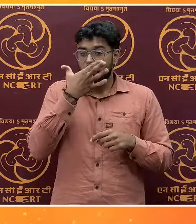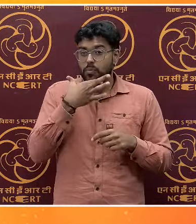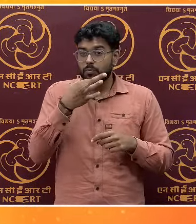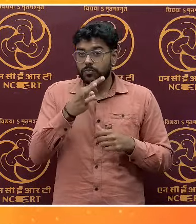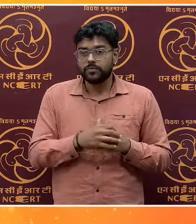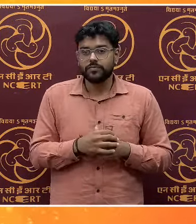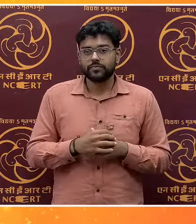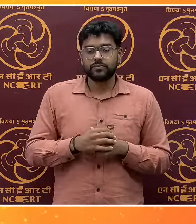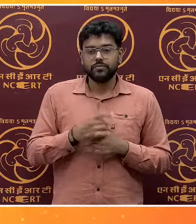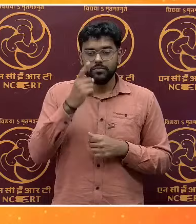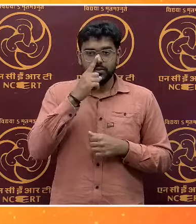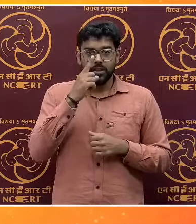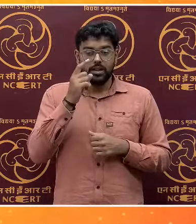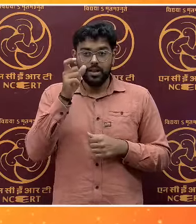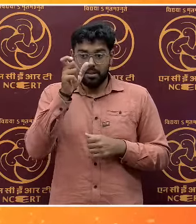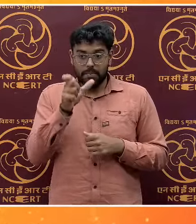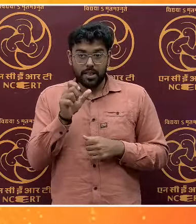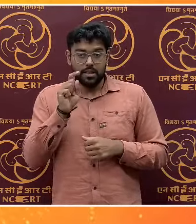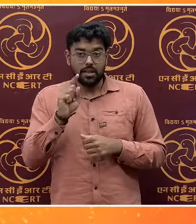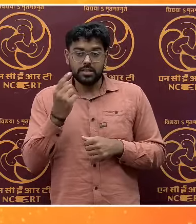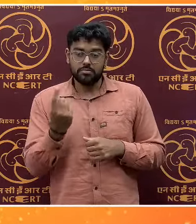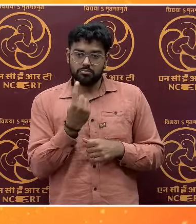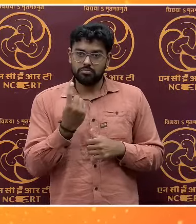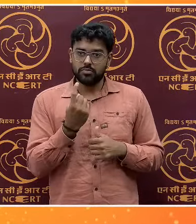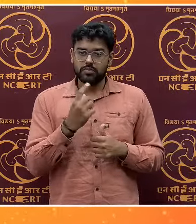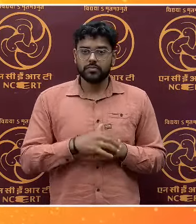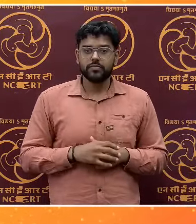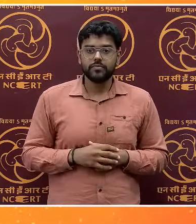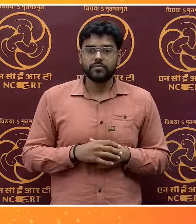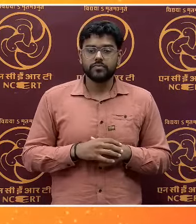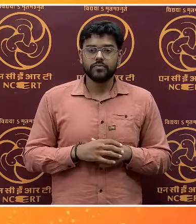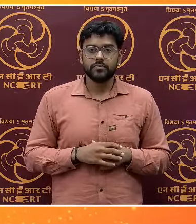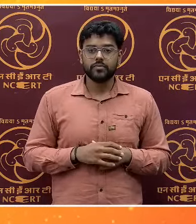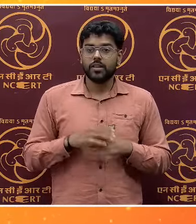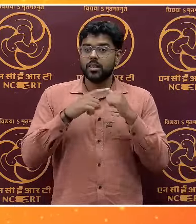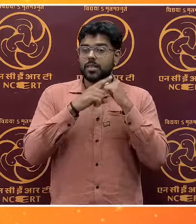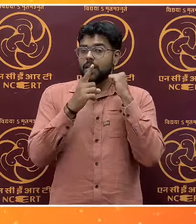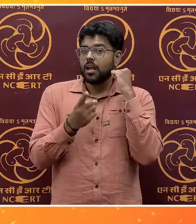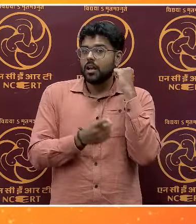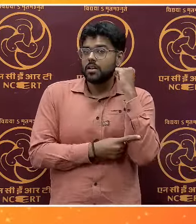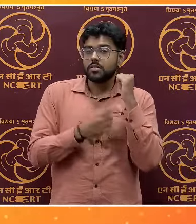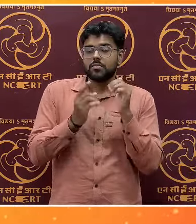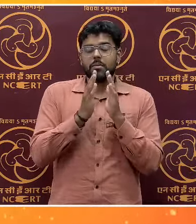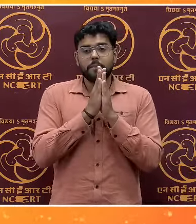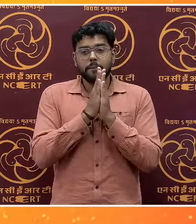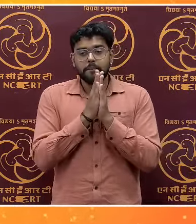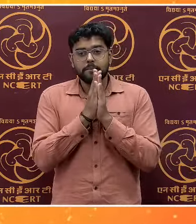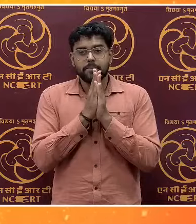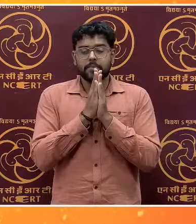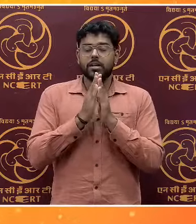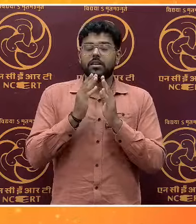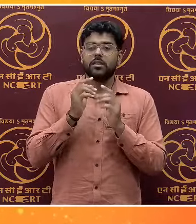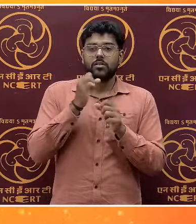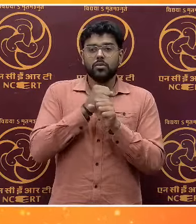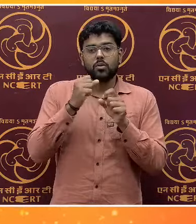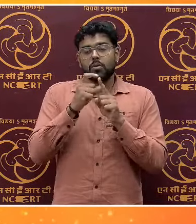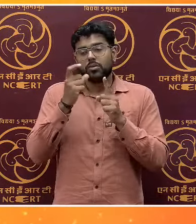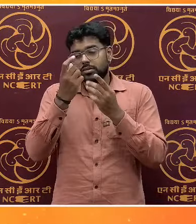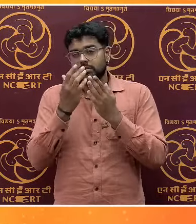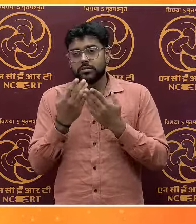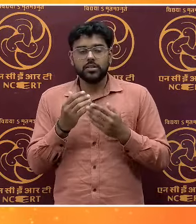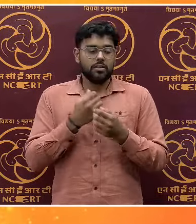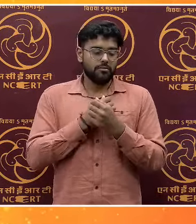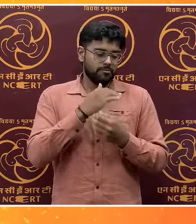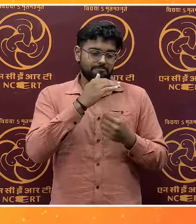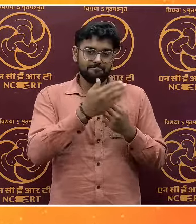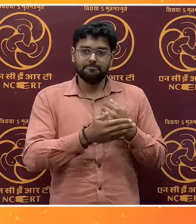There is a lady standing alone, and at last, she is with, her prayers, showering her love to the